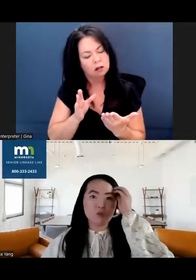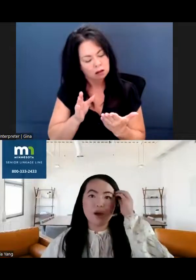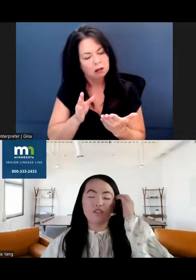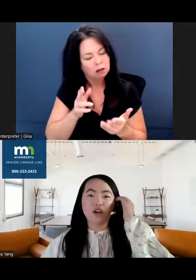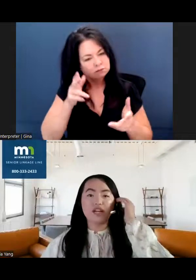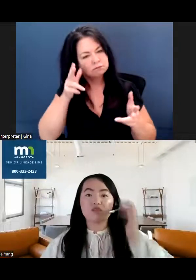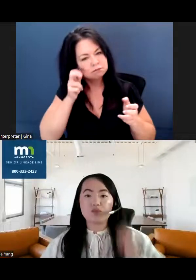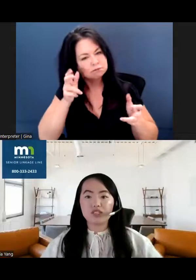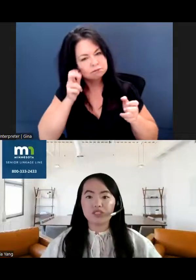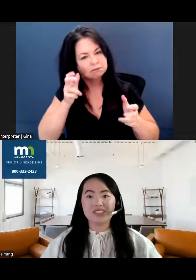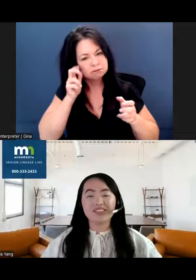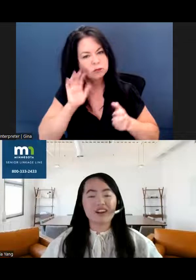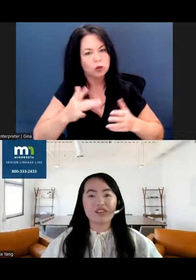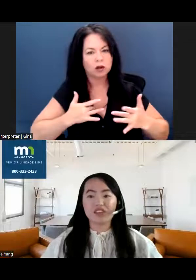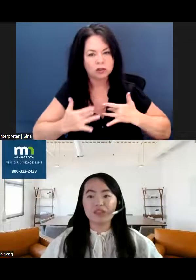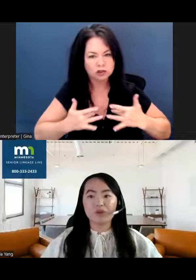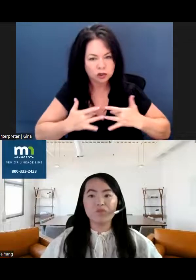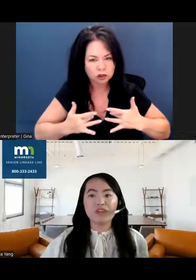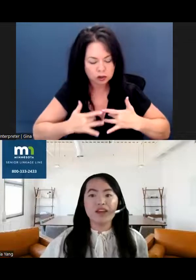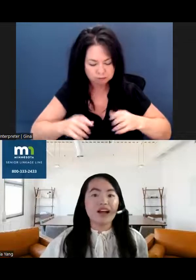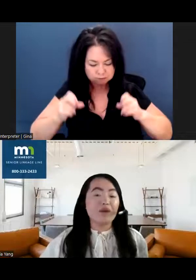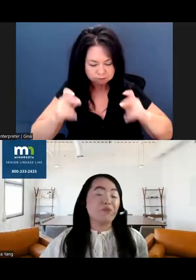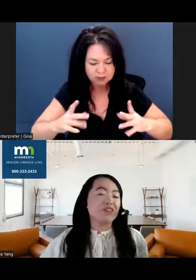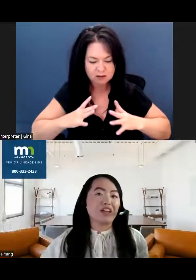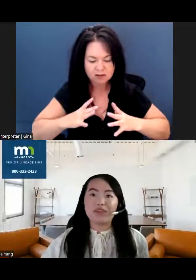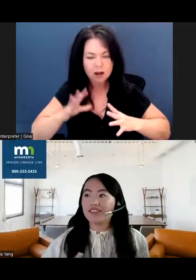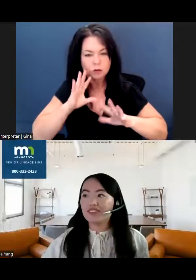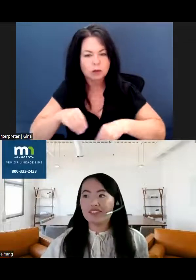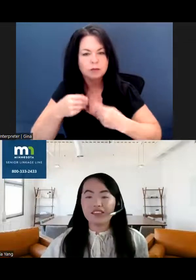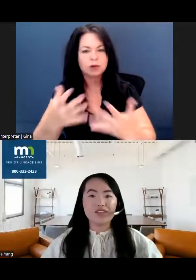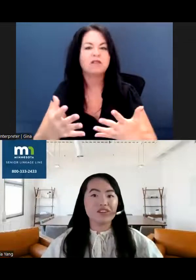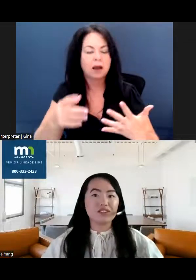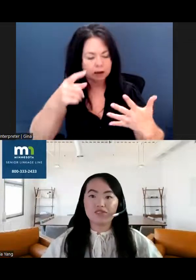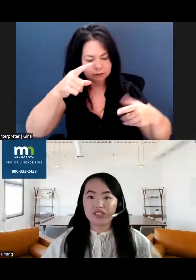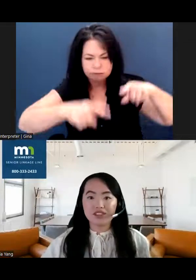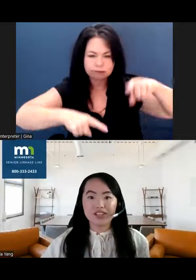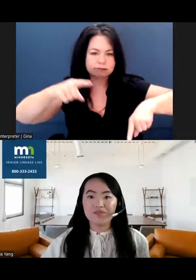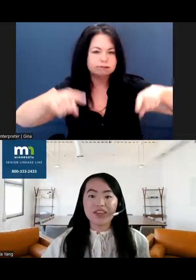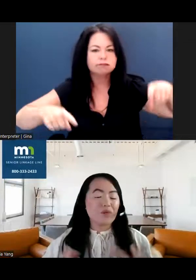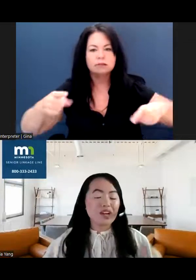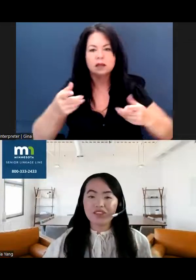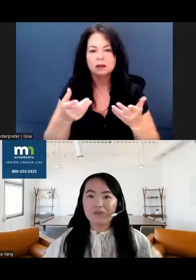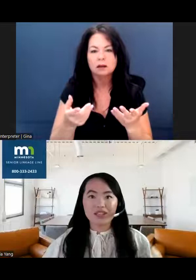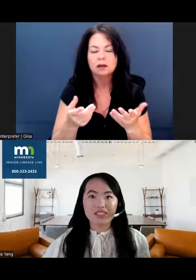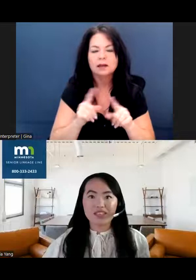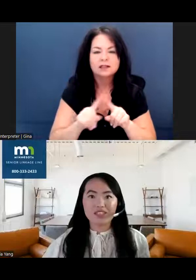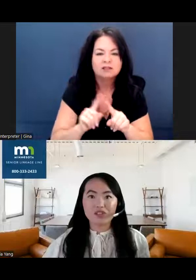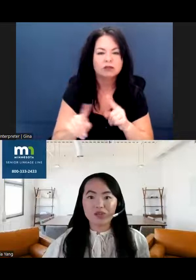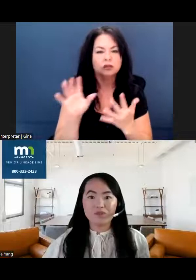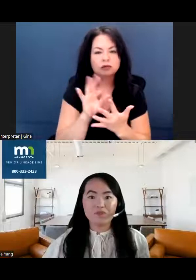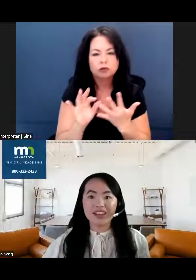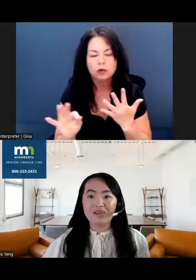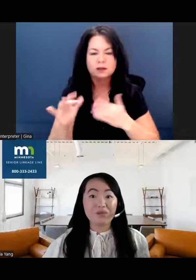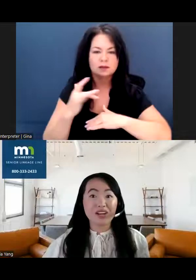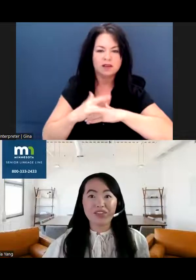research a wide variety of resources that are available, whether that be assisted living, nursing facility, whatever that may look like to